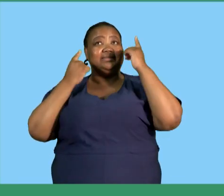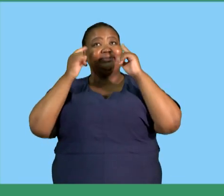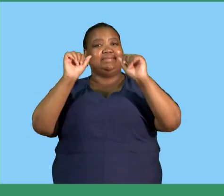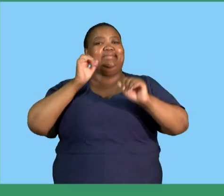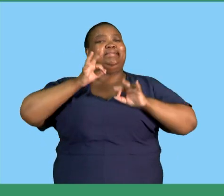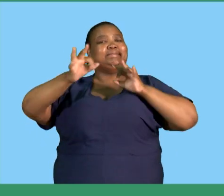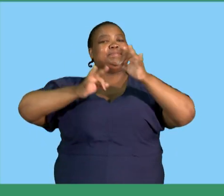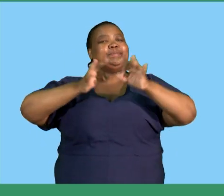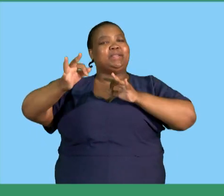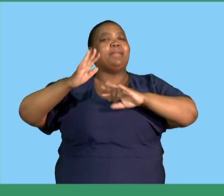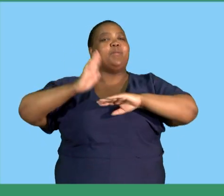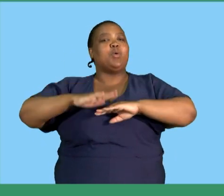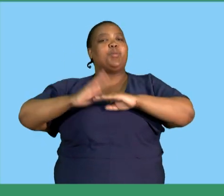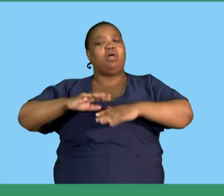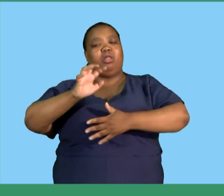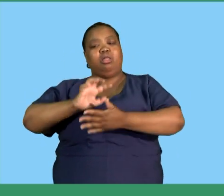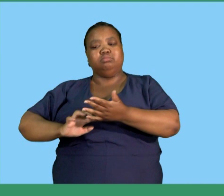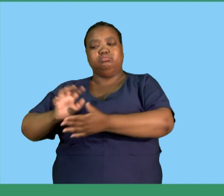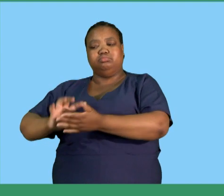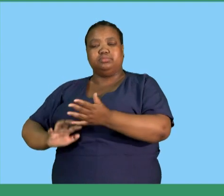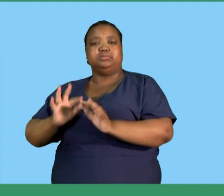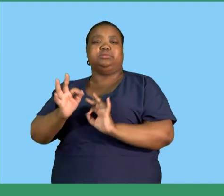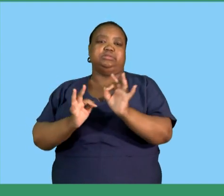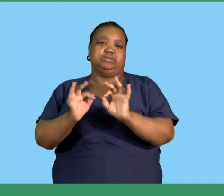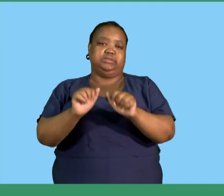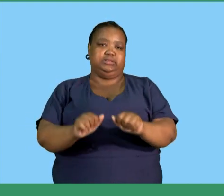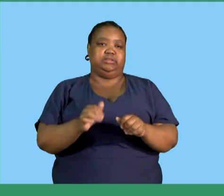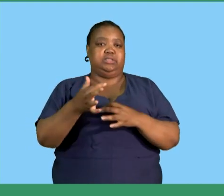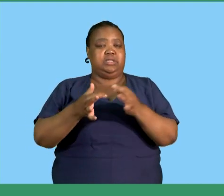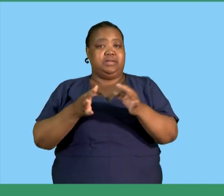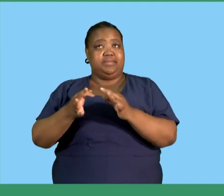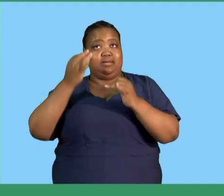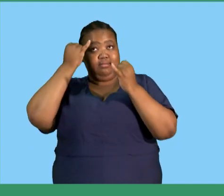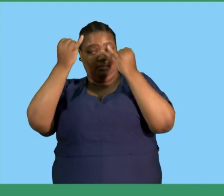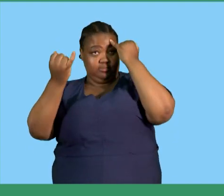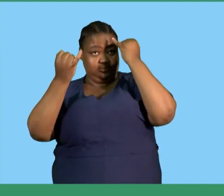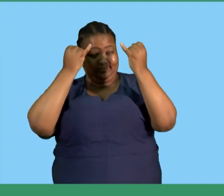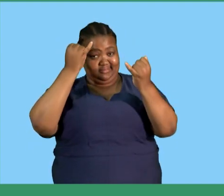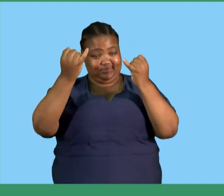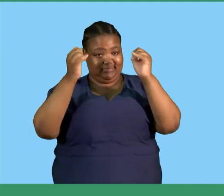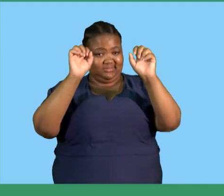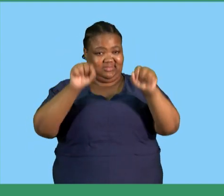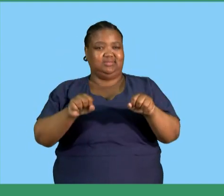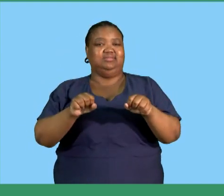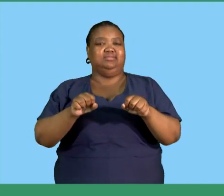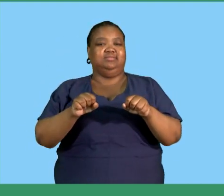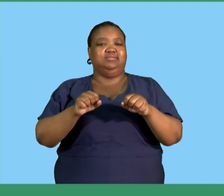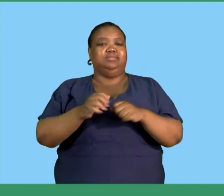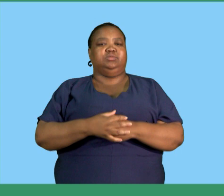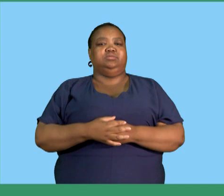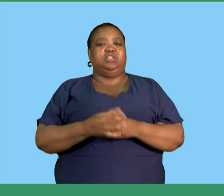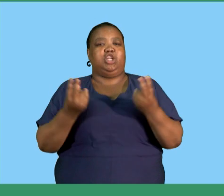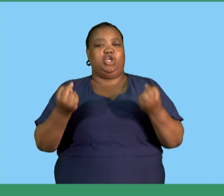It focuses on doing what? On exploring ideas or generating possibilities and looking for many.